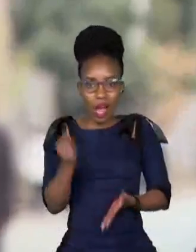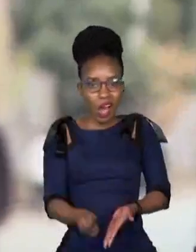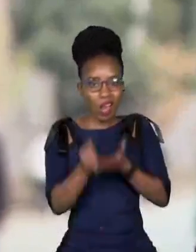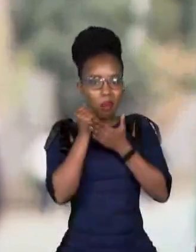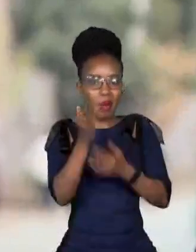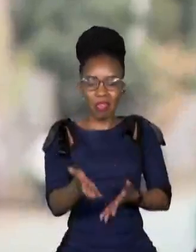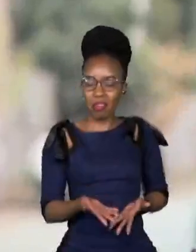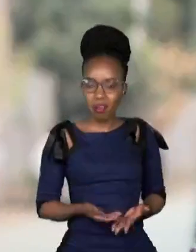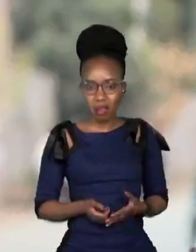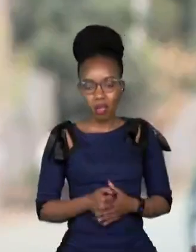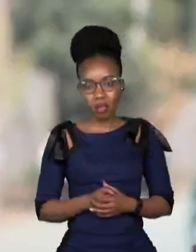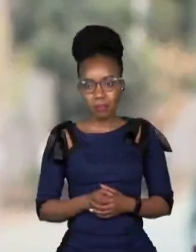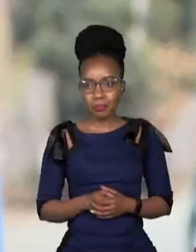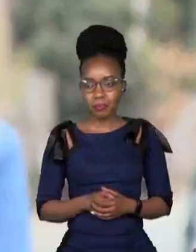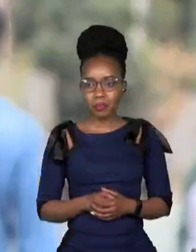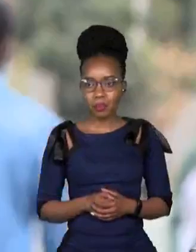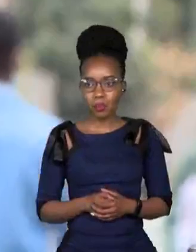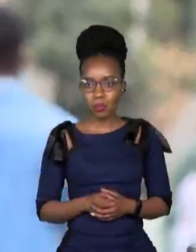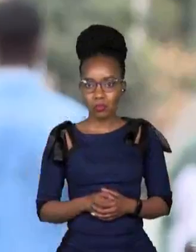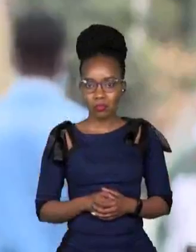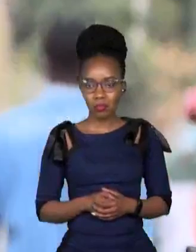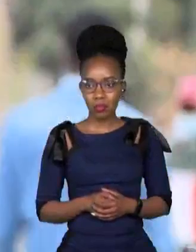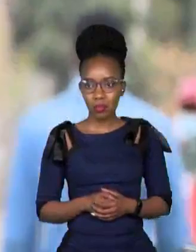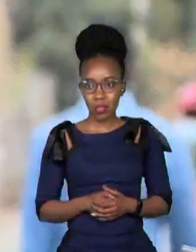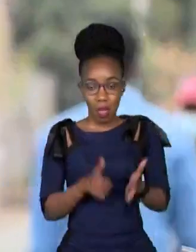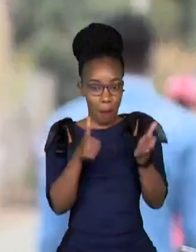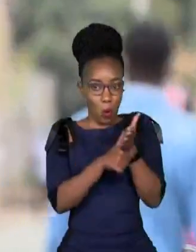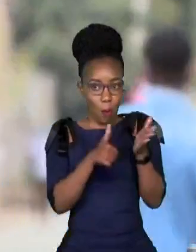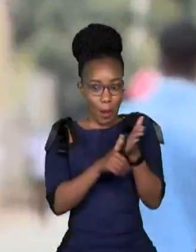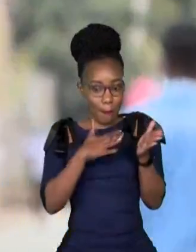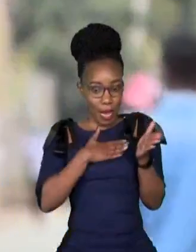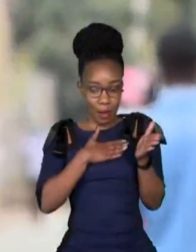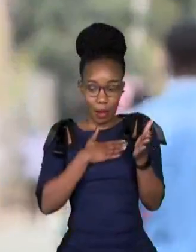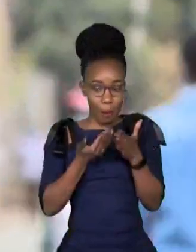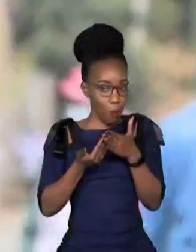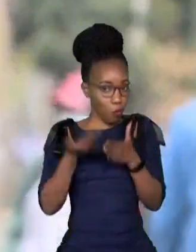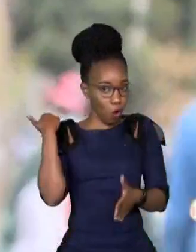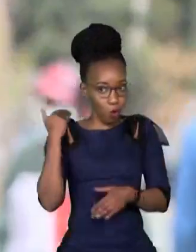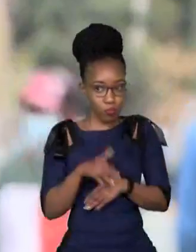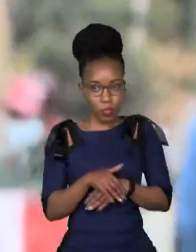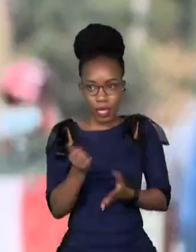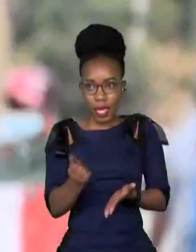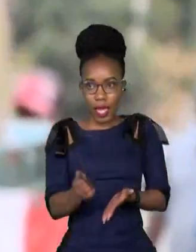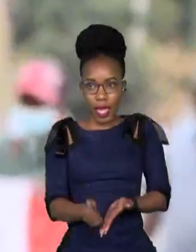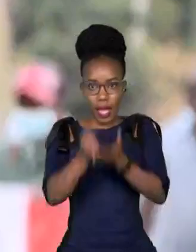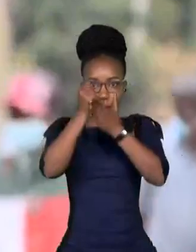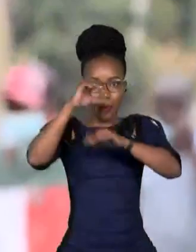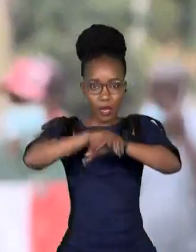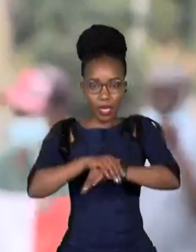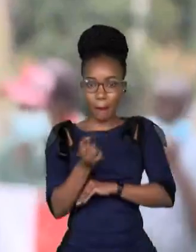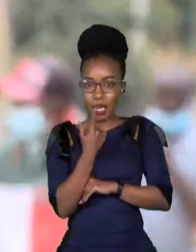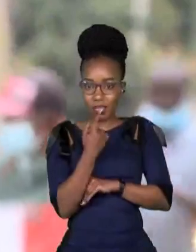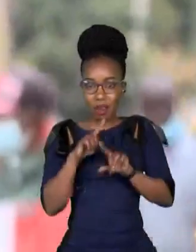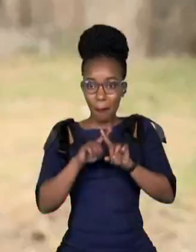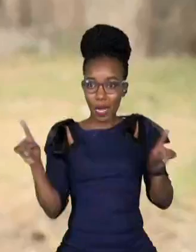haikunisaidia ile mahitaji ile shida nilikuwa nayo ilinisaidia tu kuchukua dawa lakini